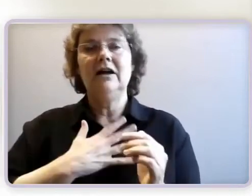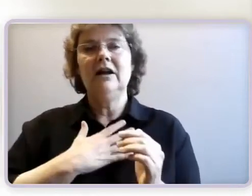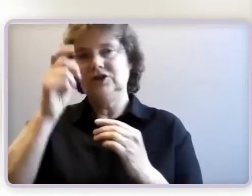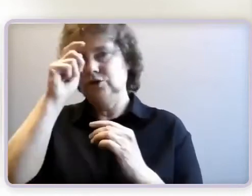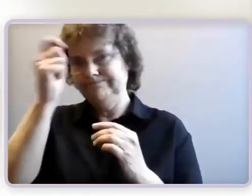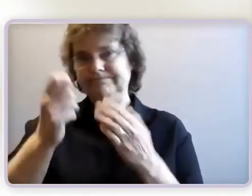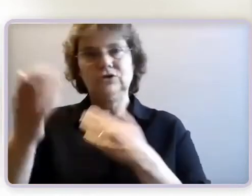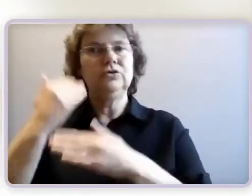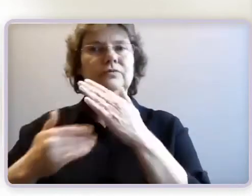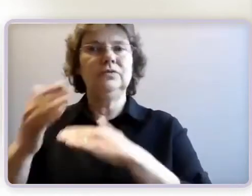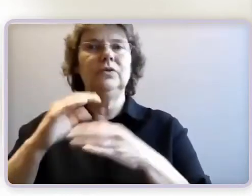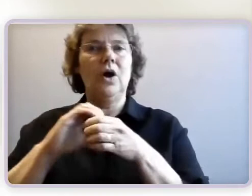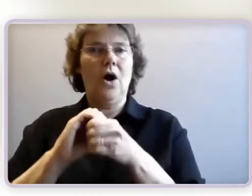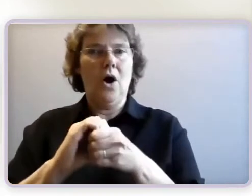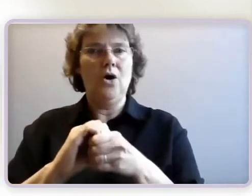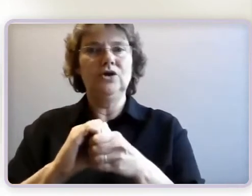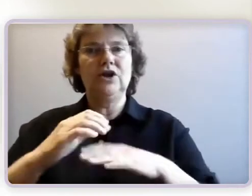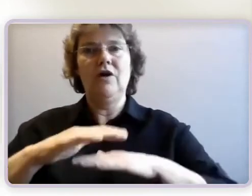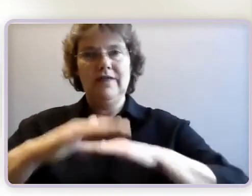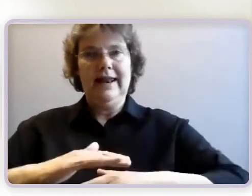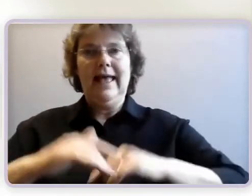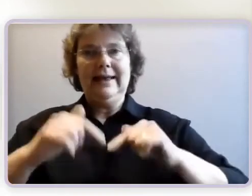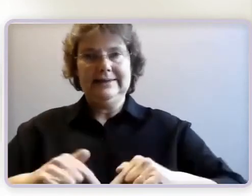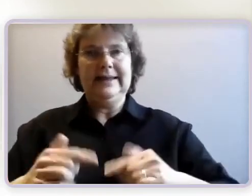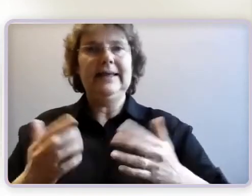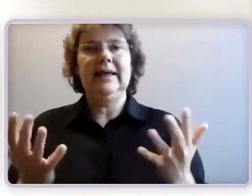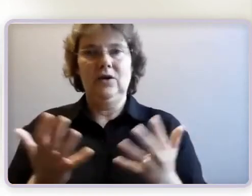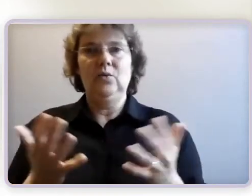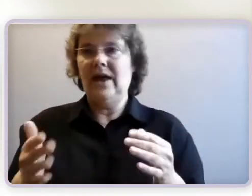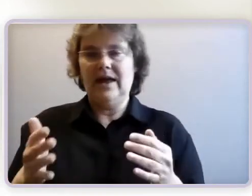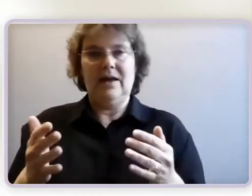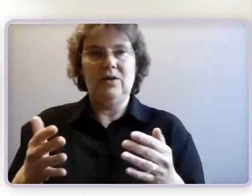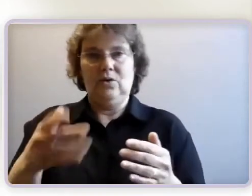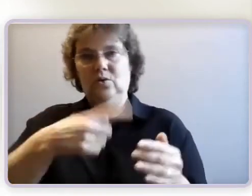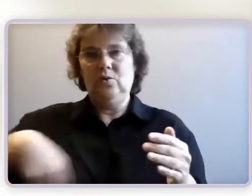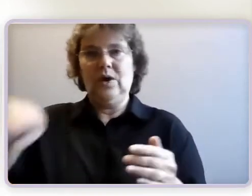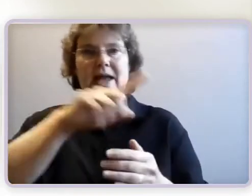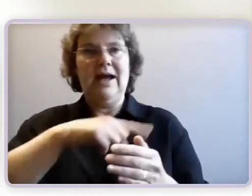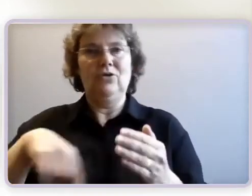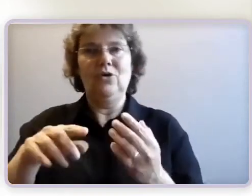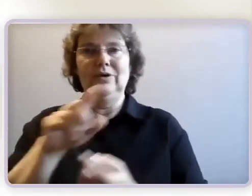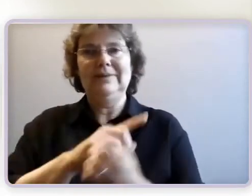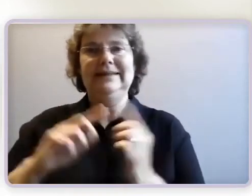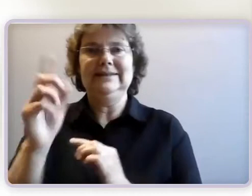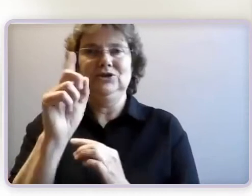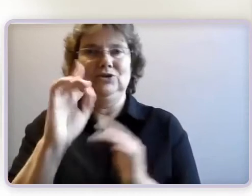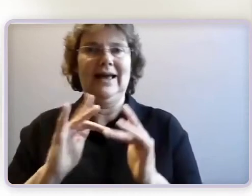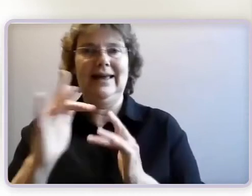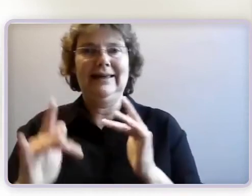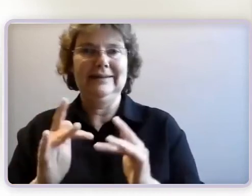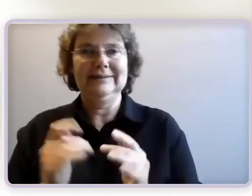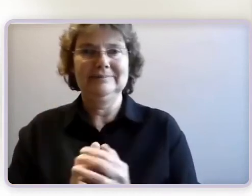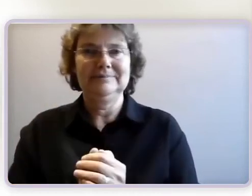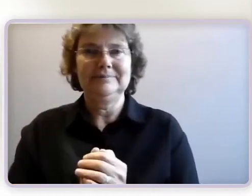traditional owners of the lands upon which all of us are meeting today in this virtual space. I'd like to